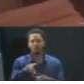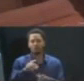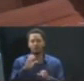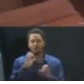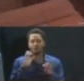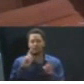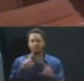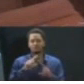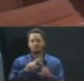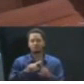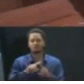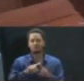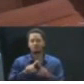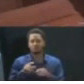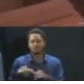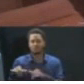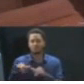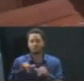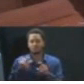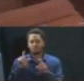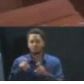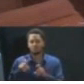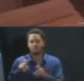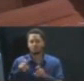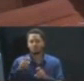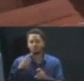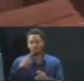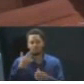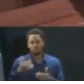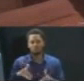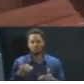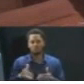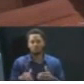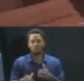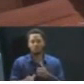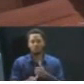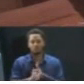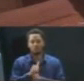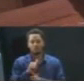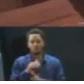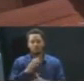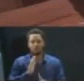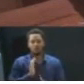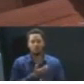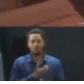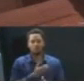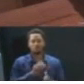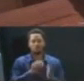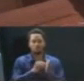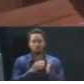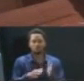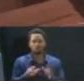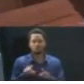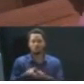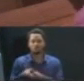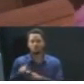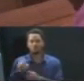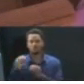standardized testing environment is harming many of our children and teachers, and it needs to change. Thank you.